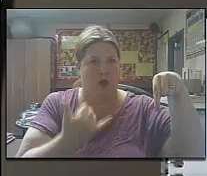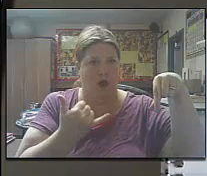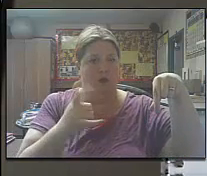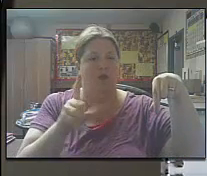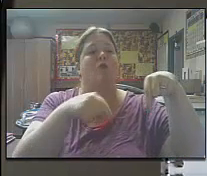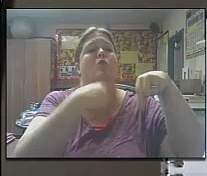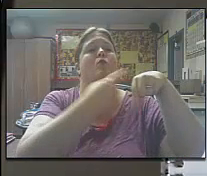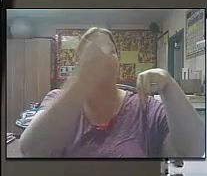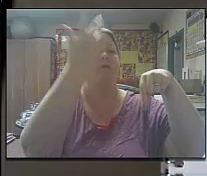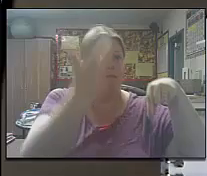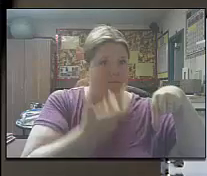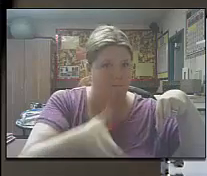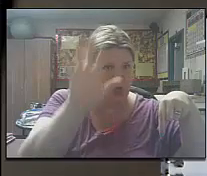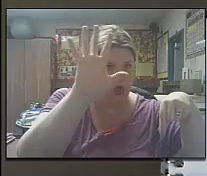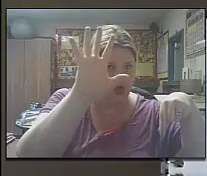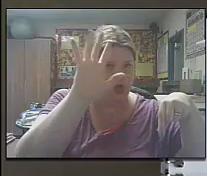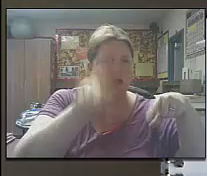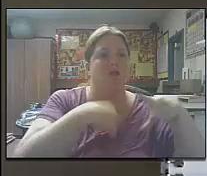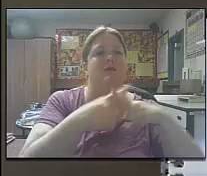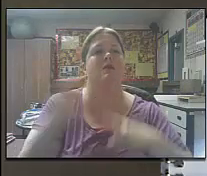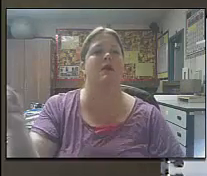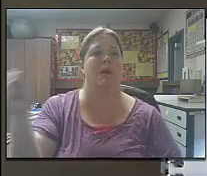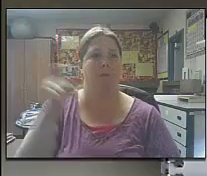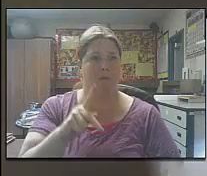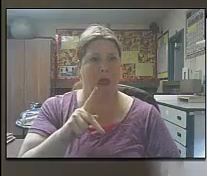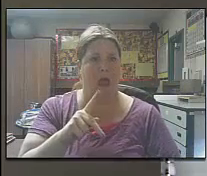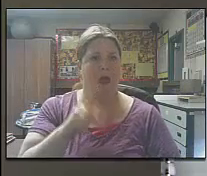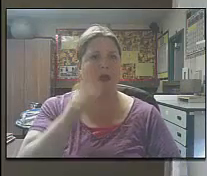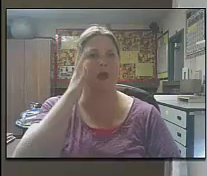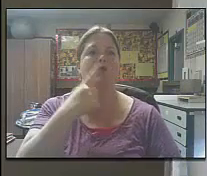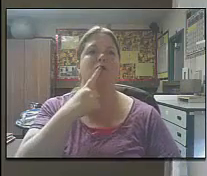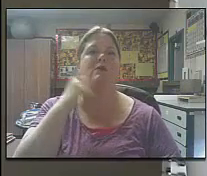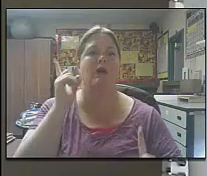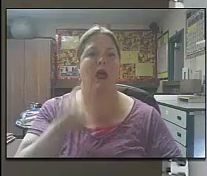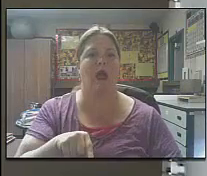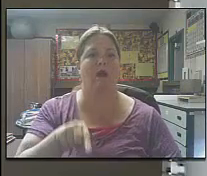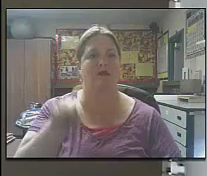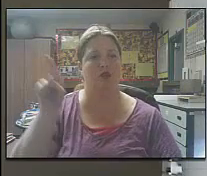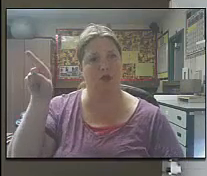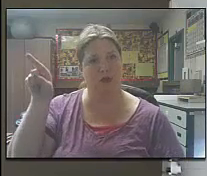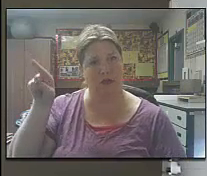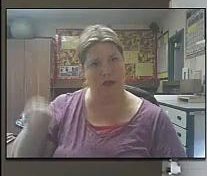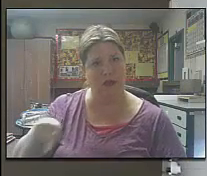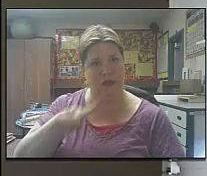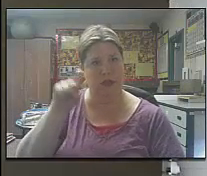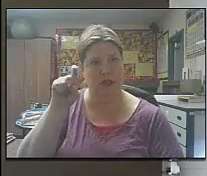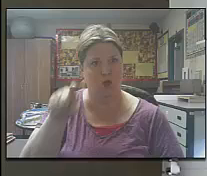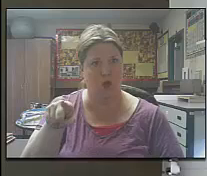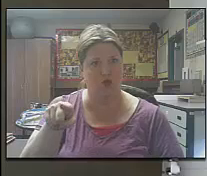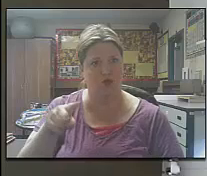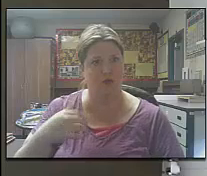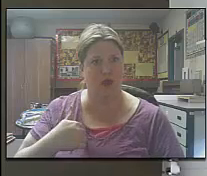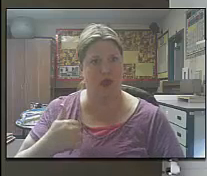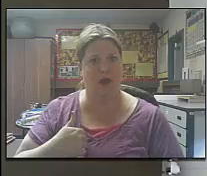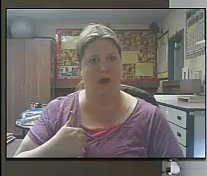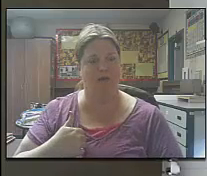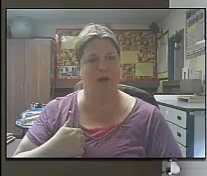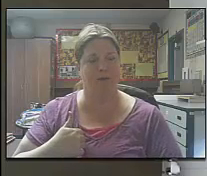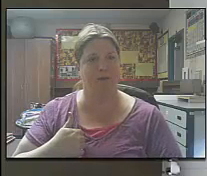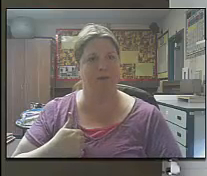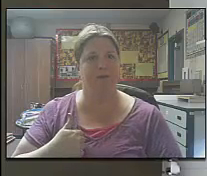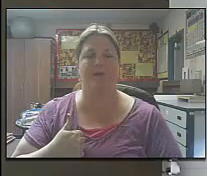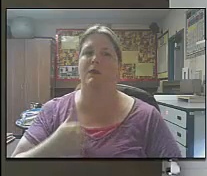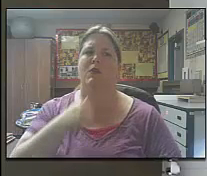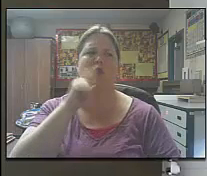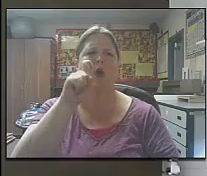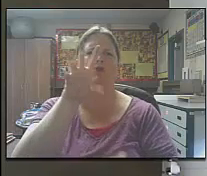get done, you're going to come back and you need to answer all of these questions. You do not need